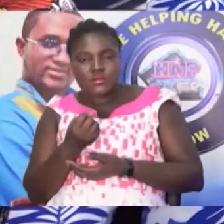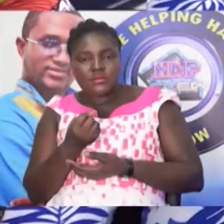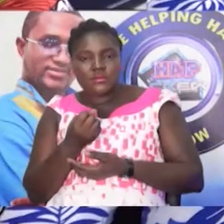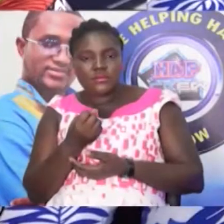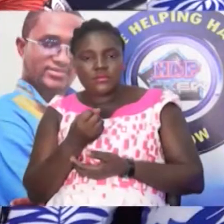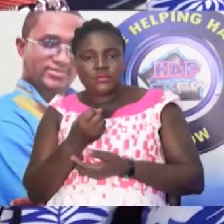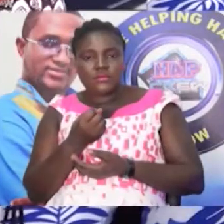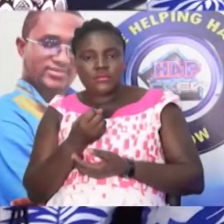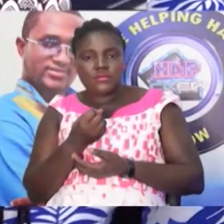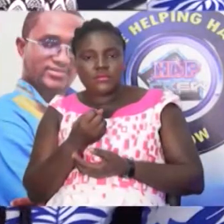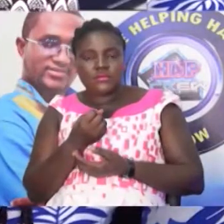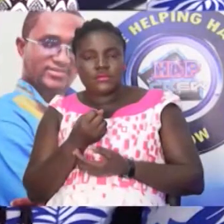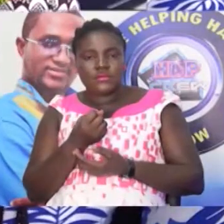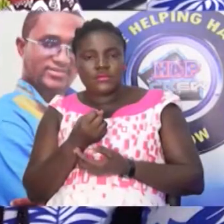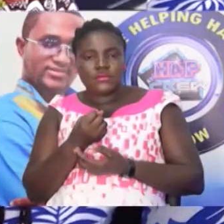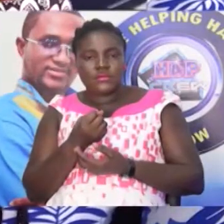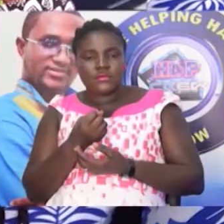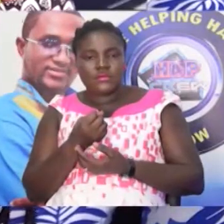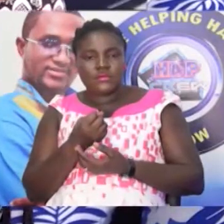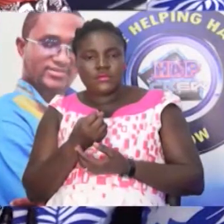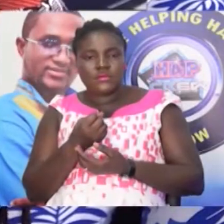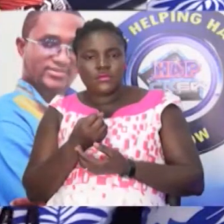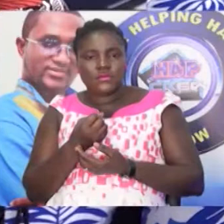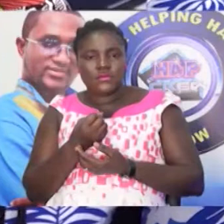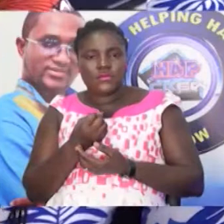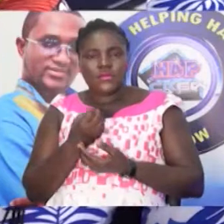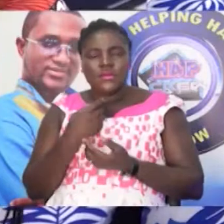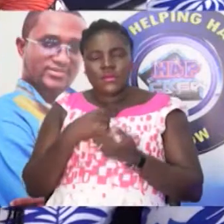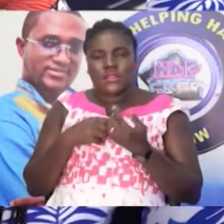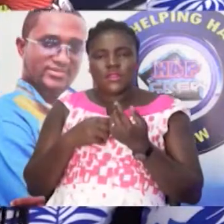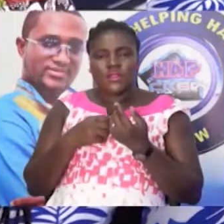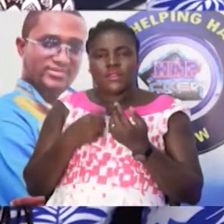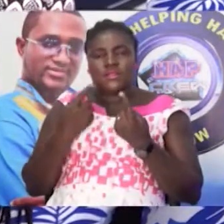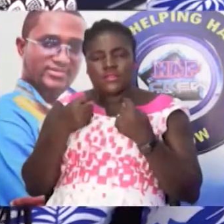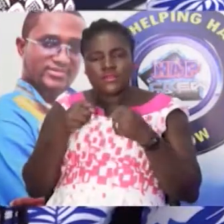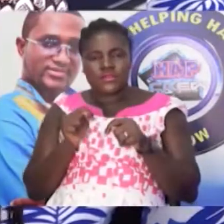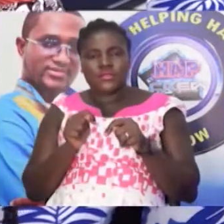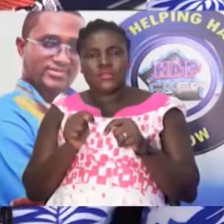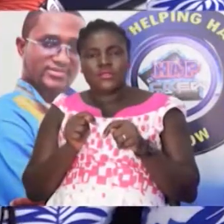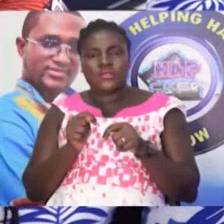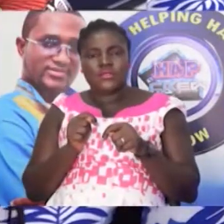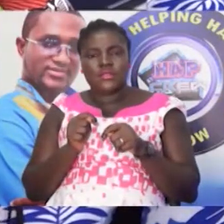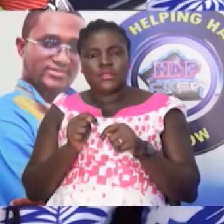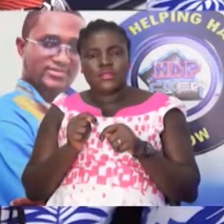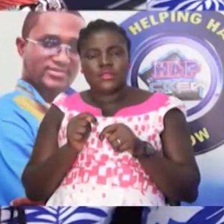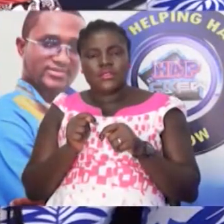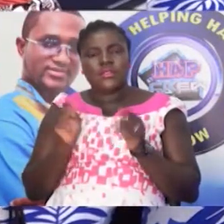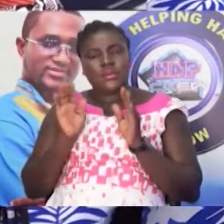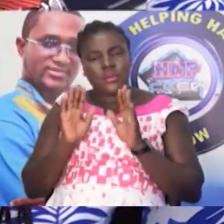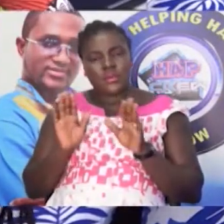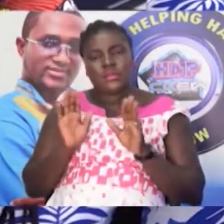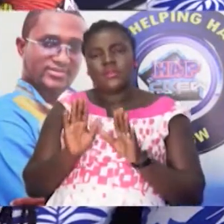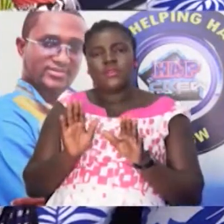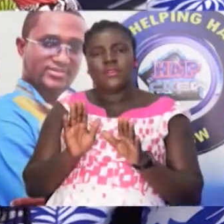that as a curse. And even though I've been approached by pastors attempting to try and